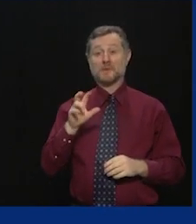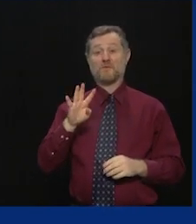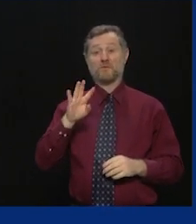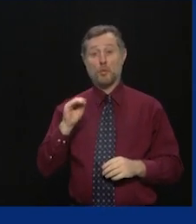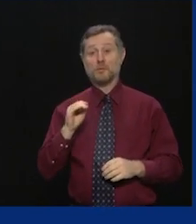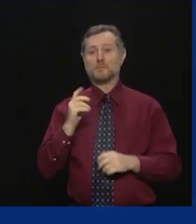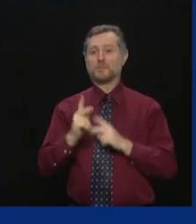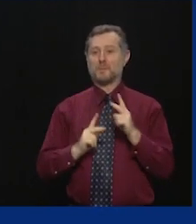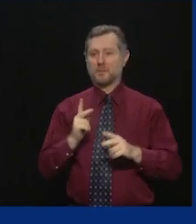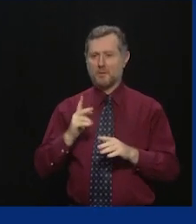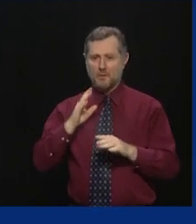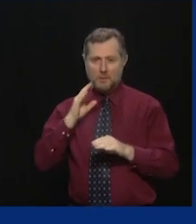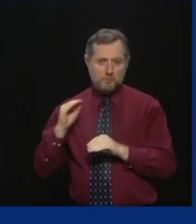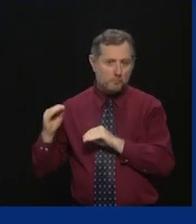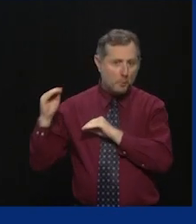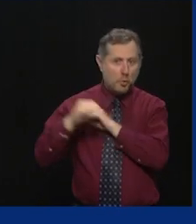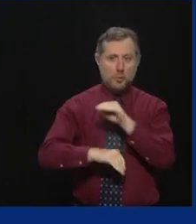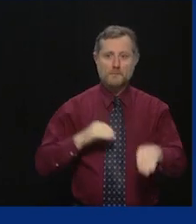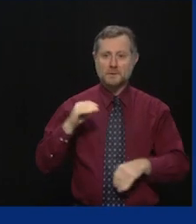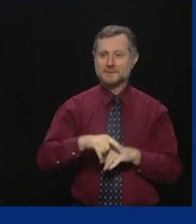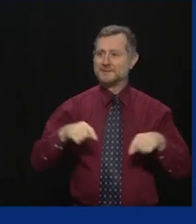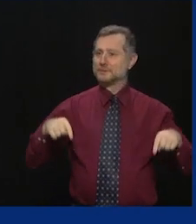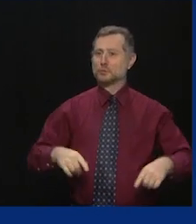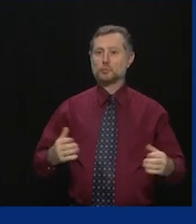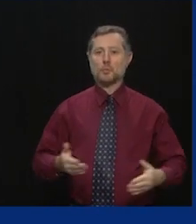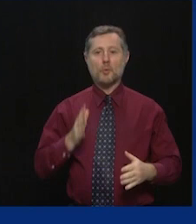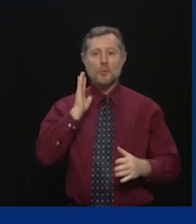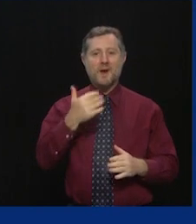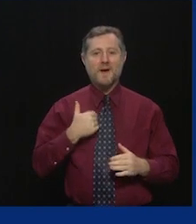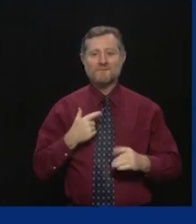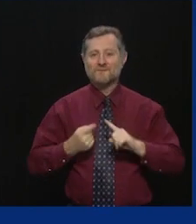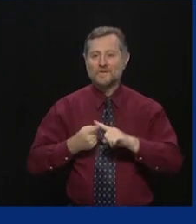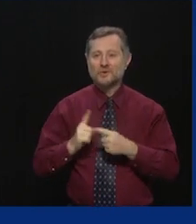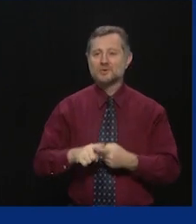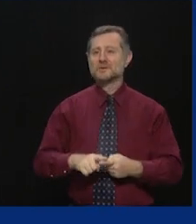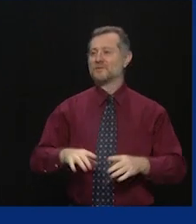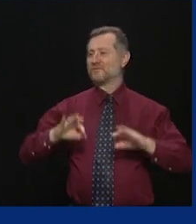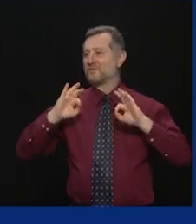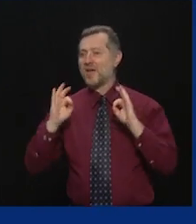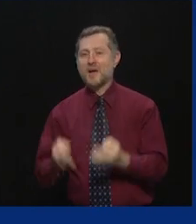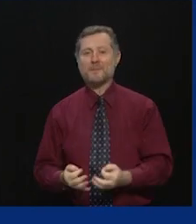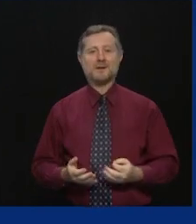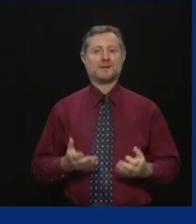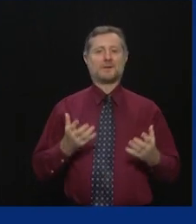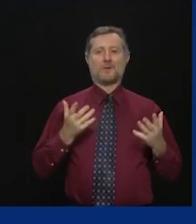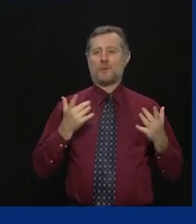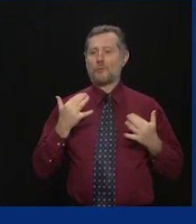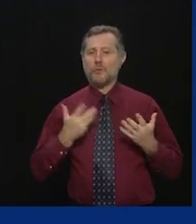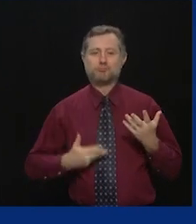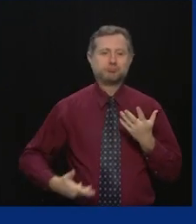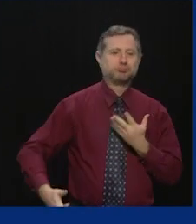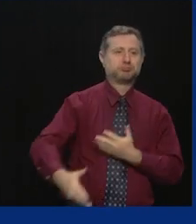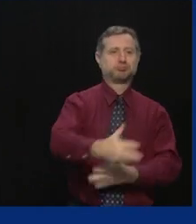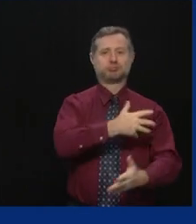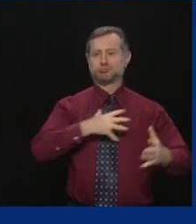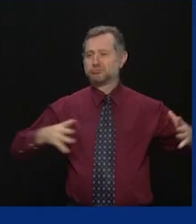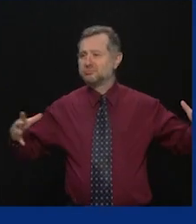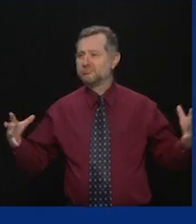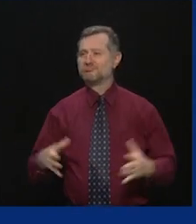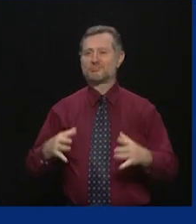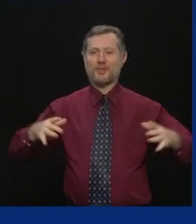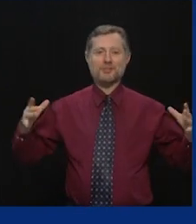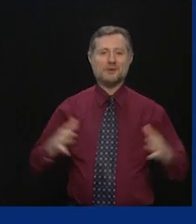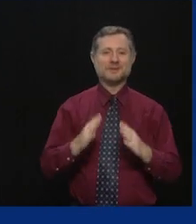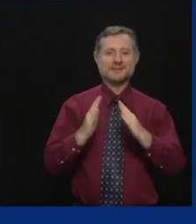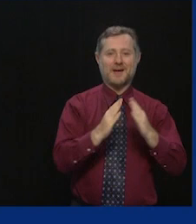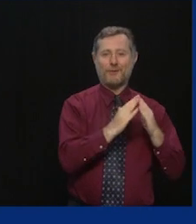downtown, and then they have friends and their family, and everybody wants to hang out downtown, and you create this critical mass of a